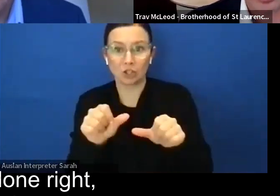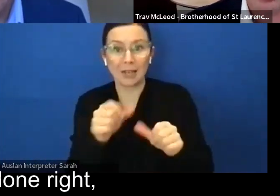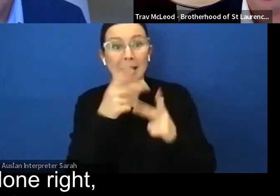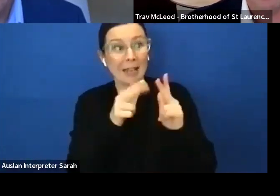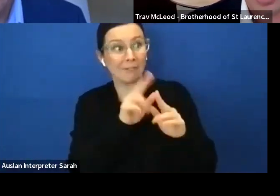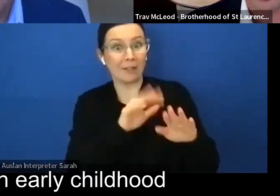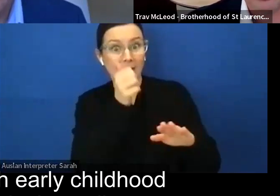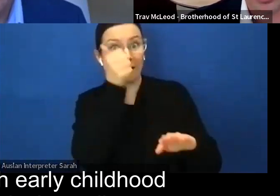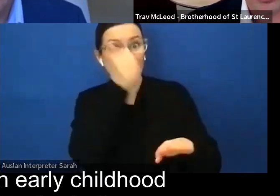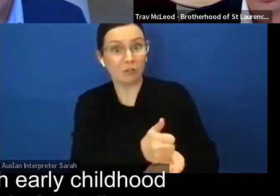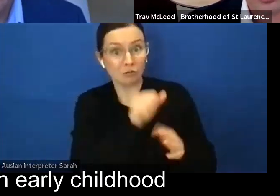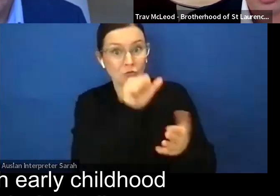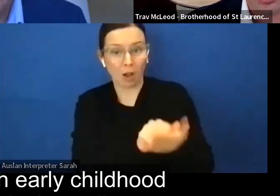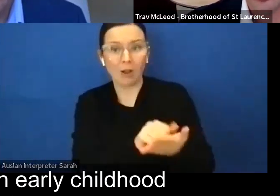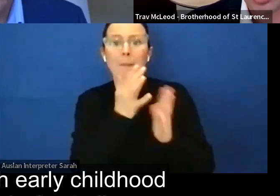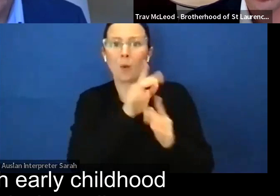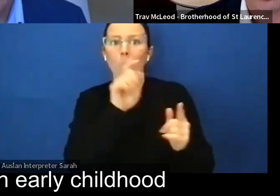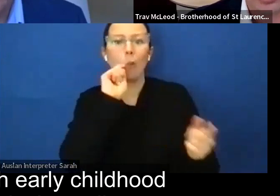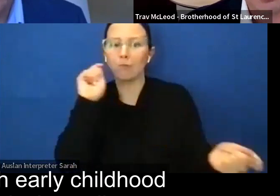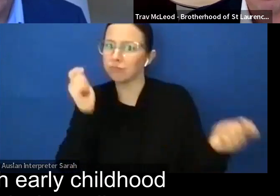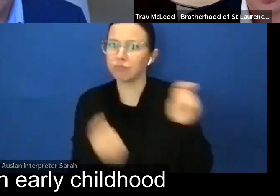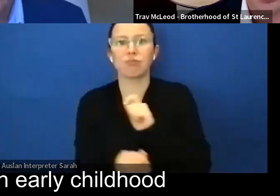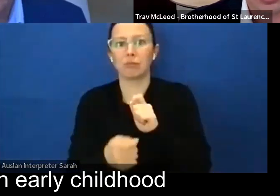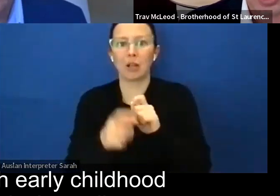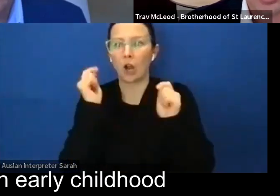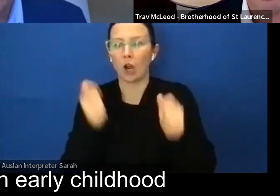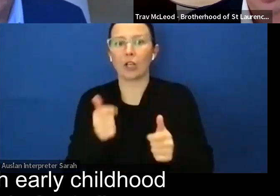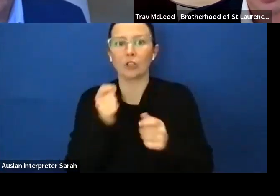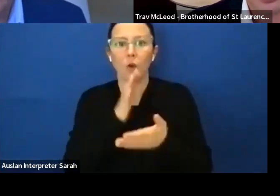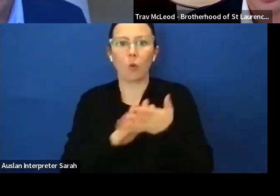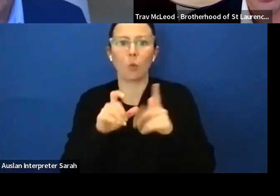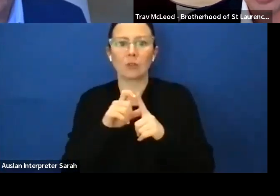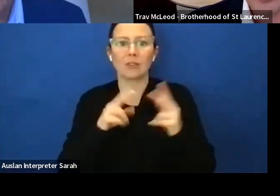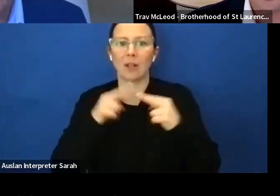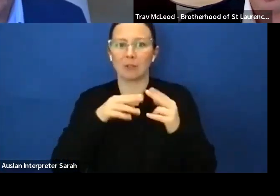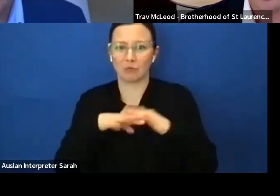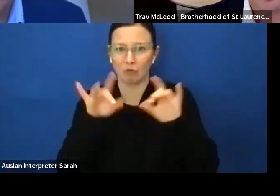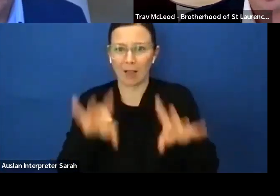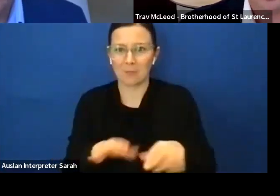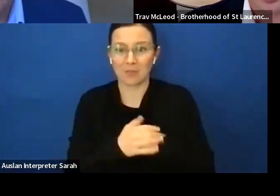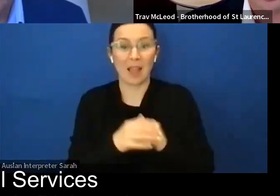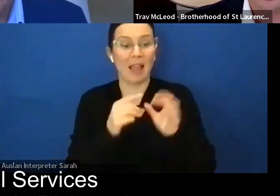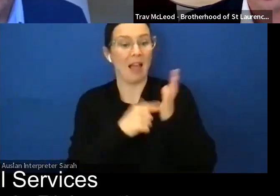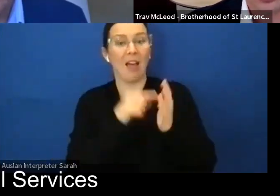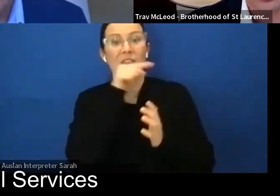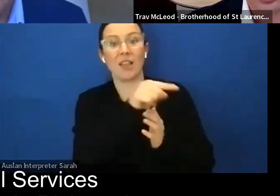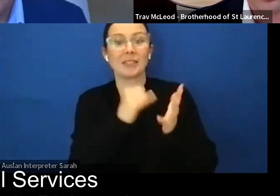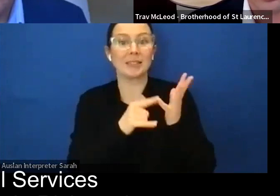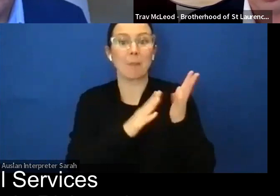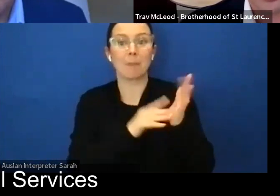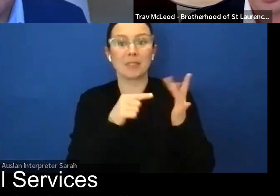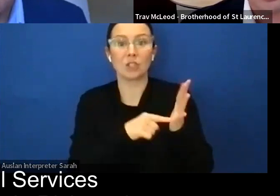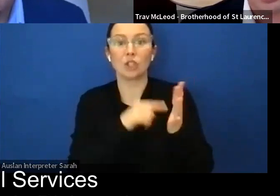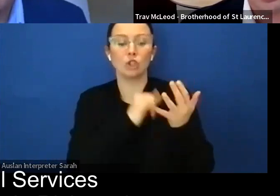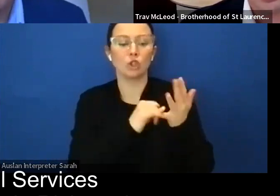completely reshape how we approach early childhood development in Australia. And it was at the summit that Social